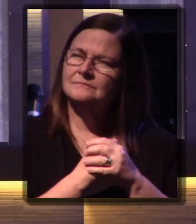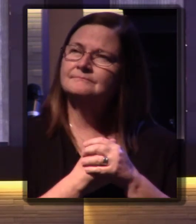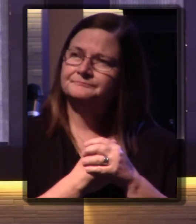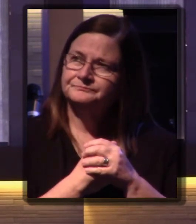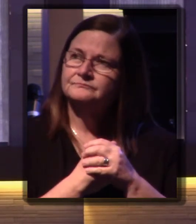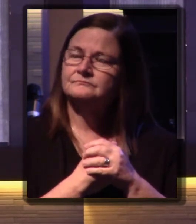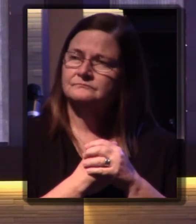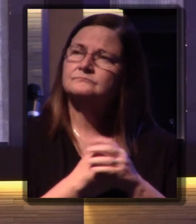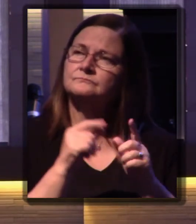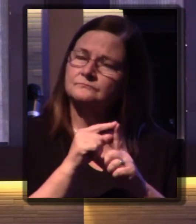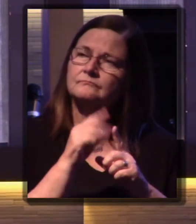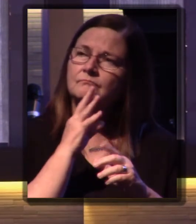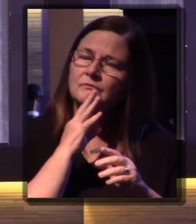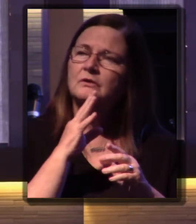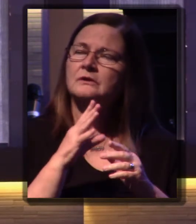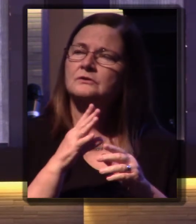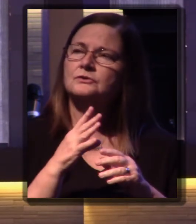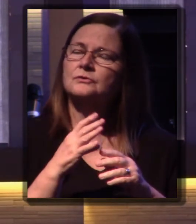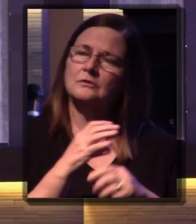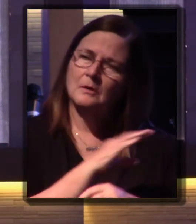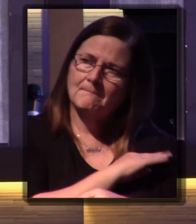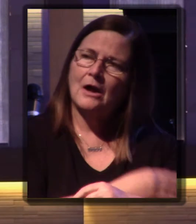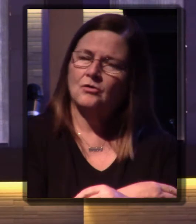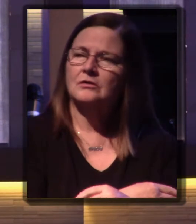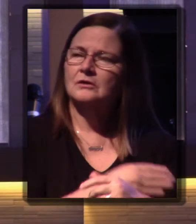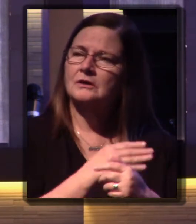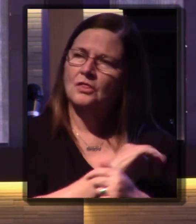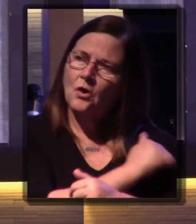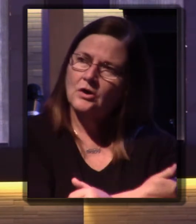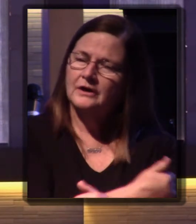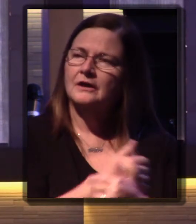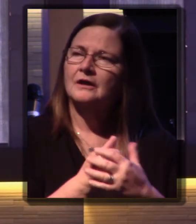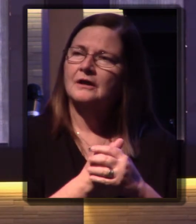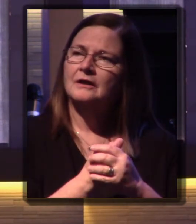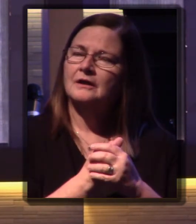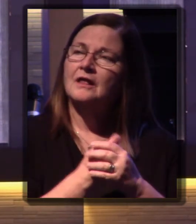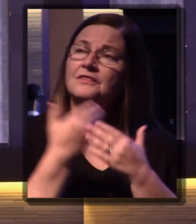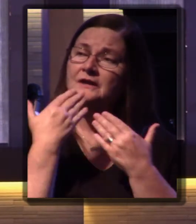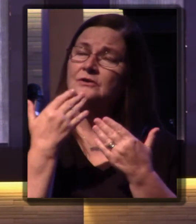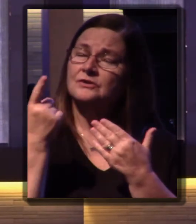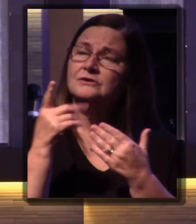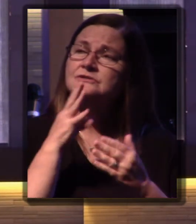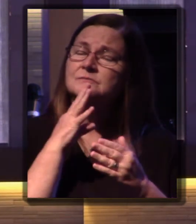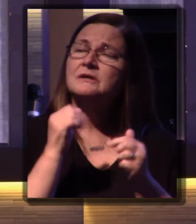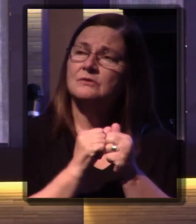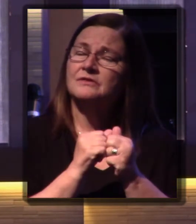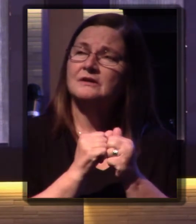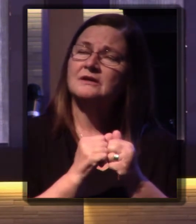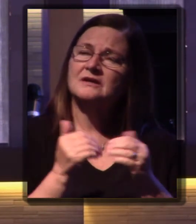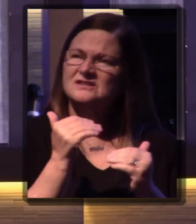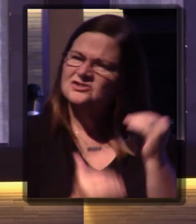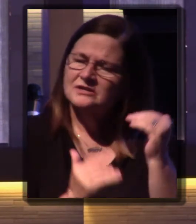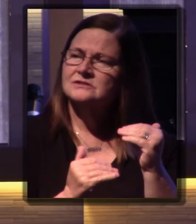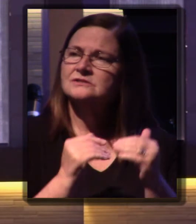words, words spoken to power and authority. And we thank you that you speak to the injustice